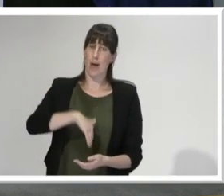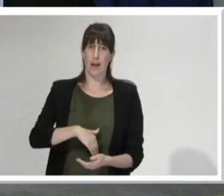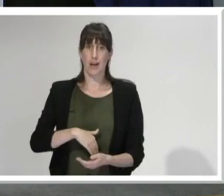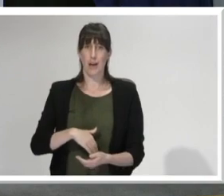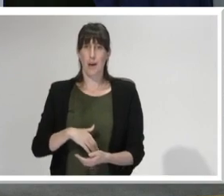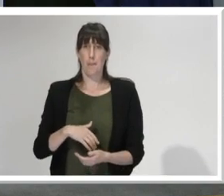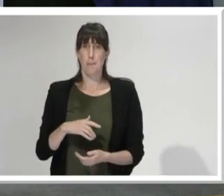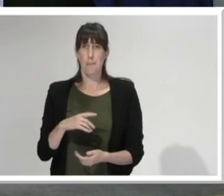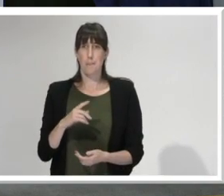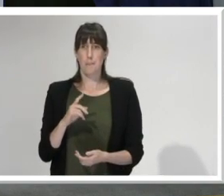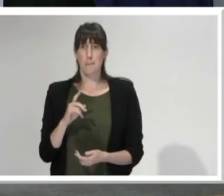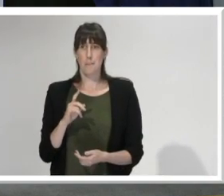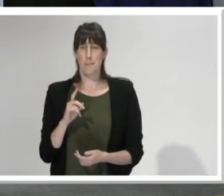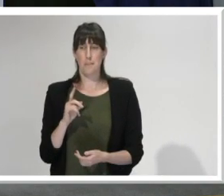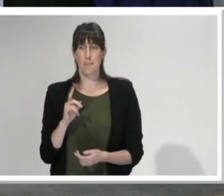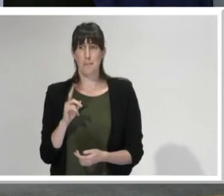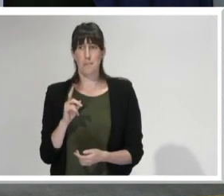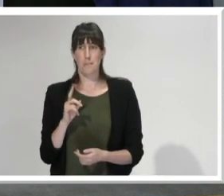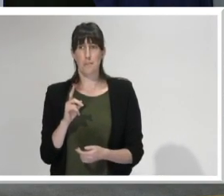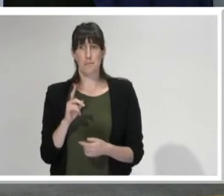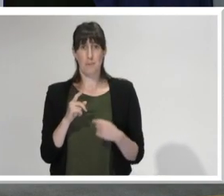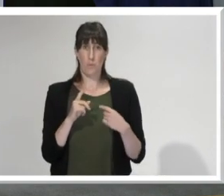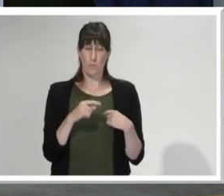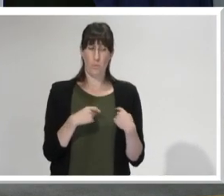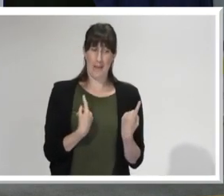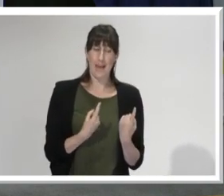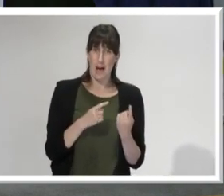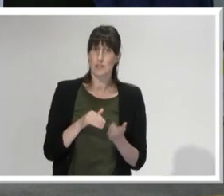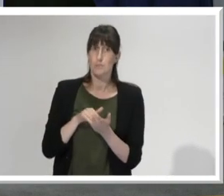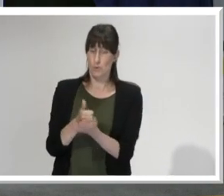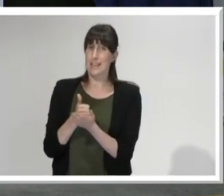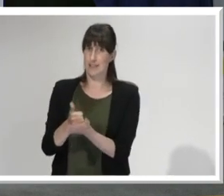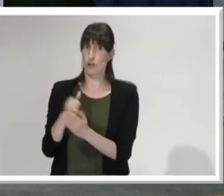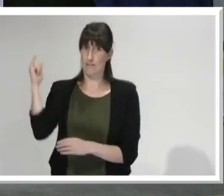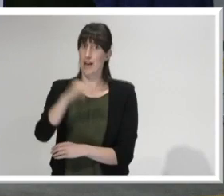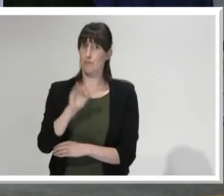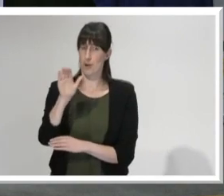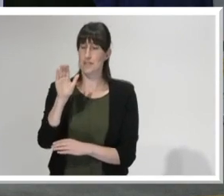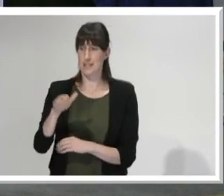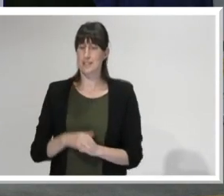New Zealanders are supporting substantially. Okay, thank you, everyone.